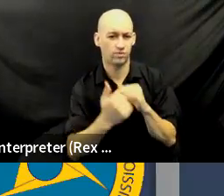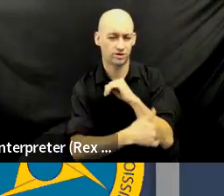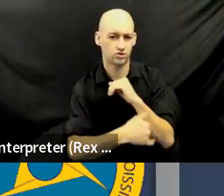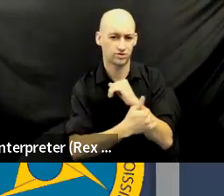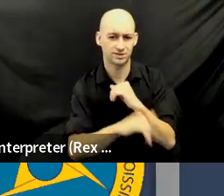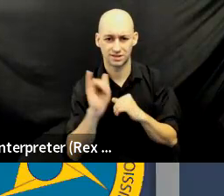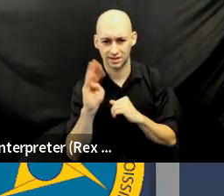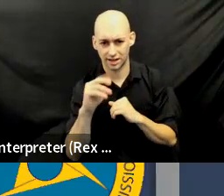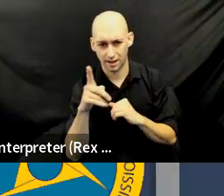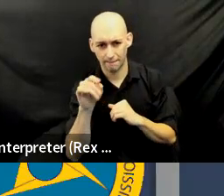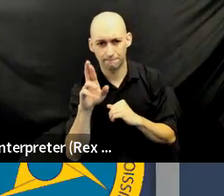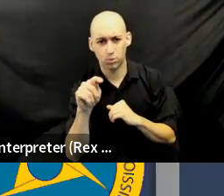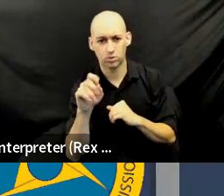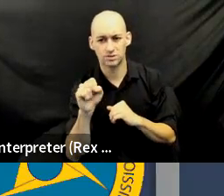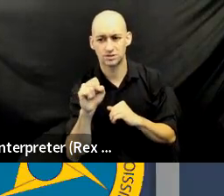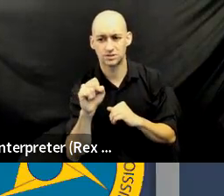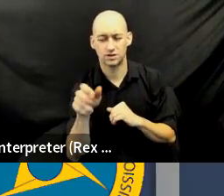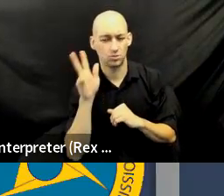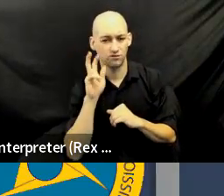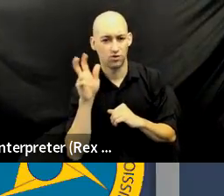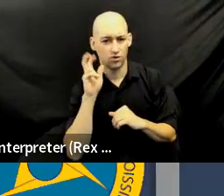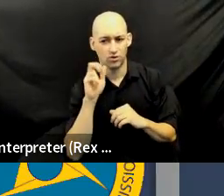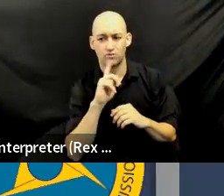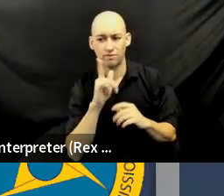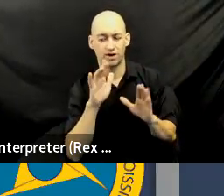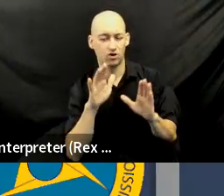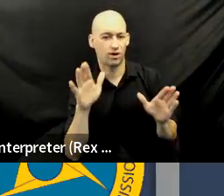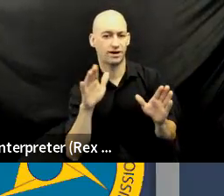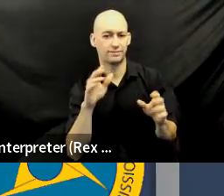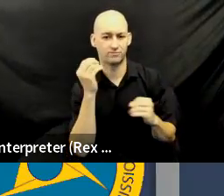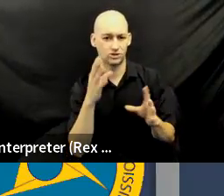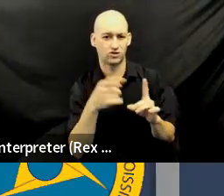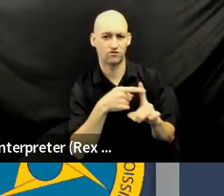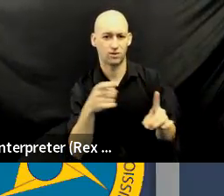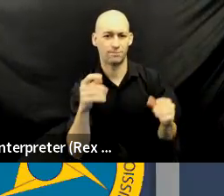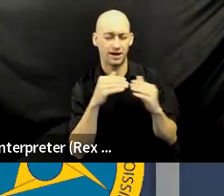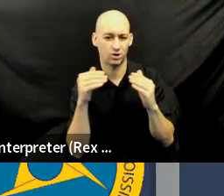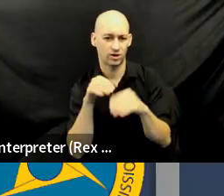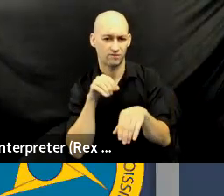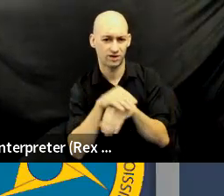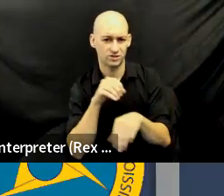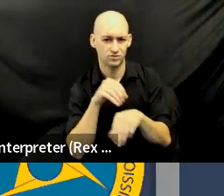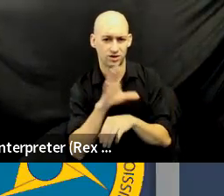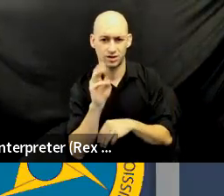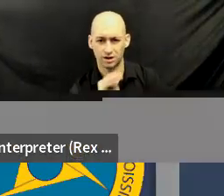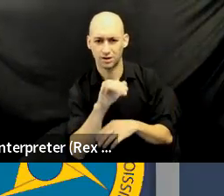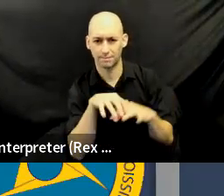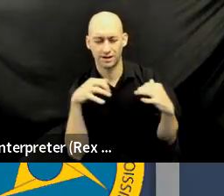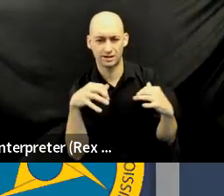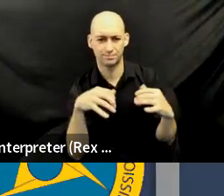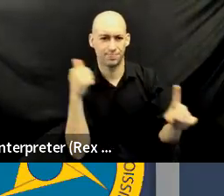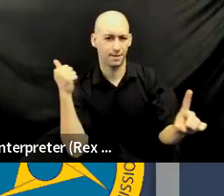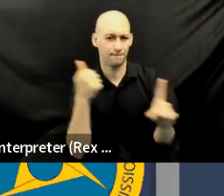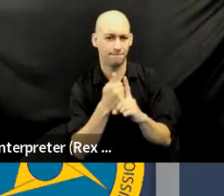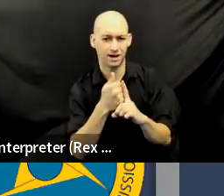And we have heard really great input from our Equity Advisory Committee about the impacts that are happening